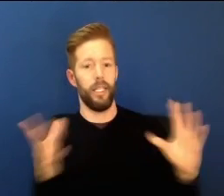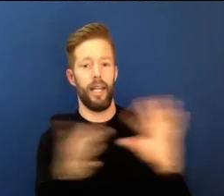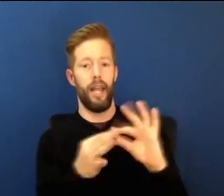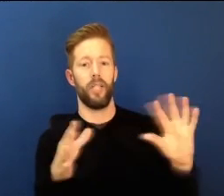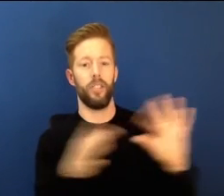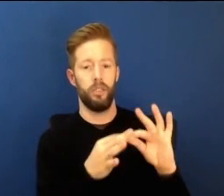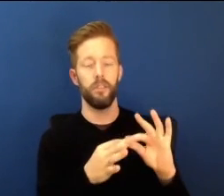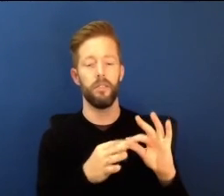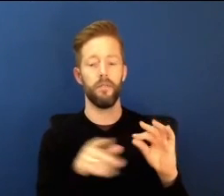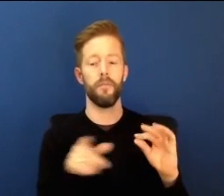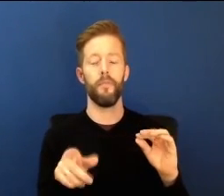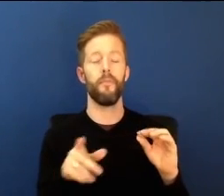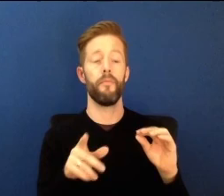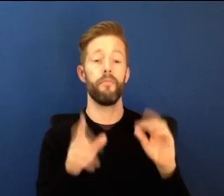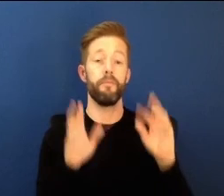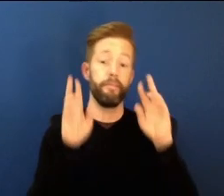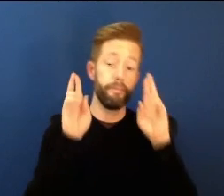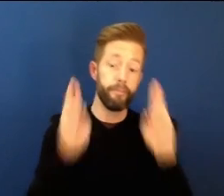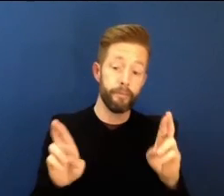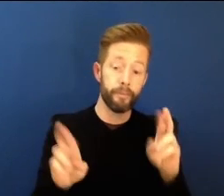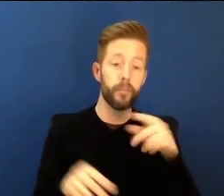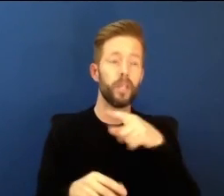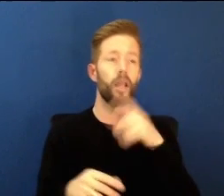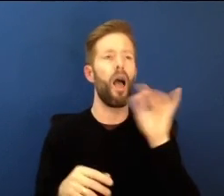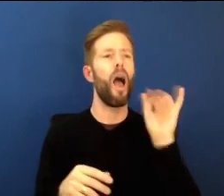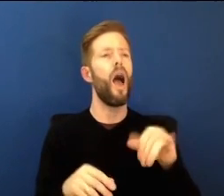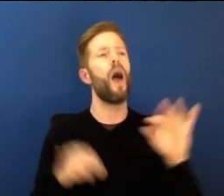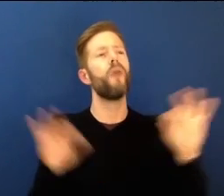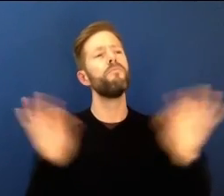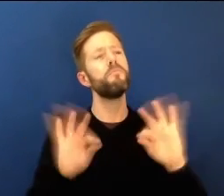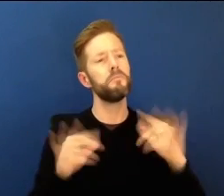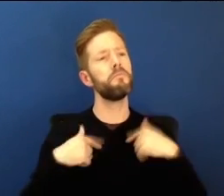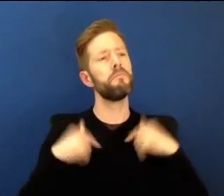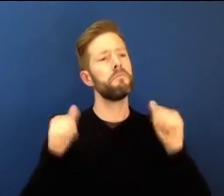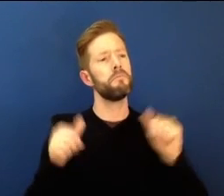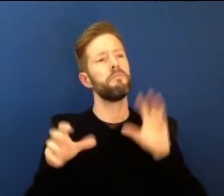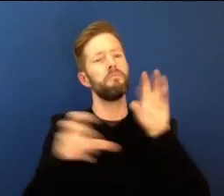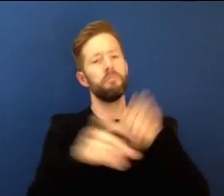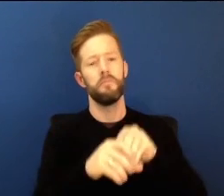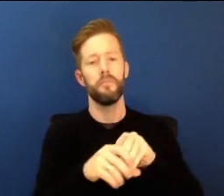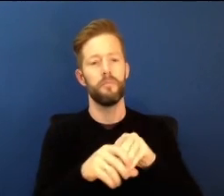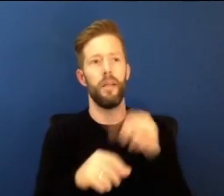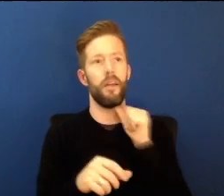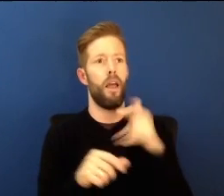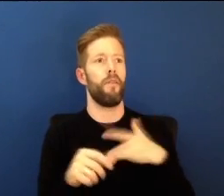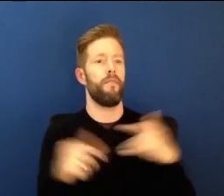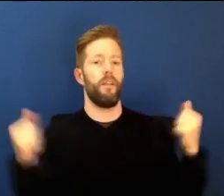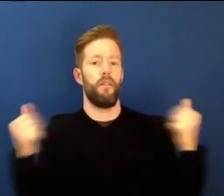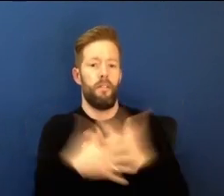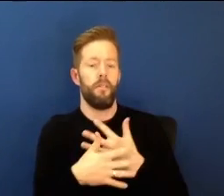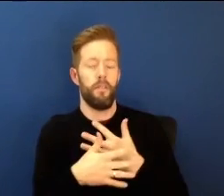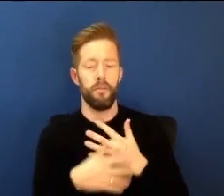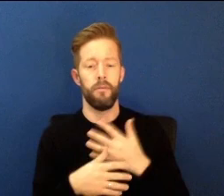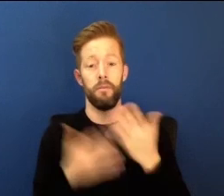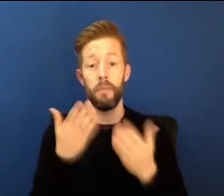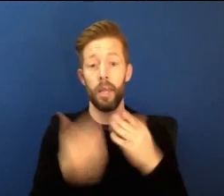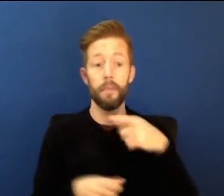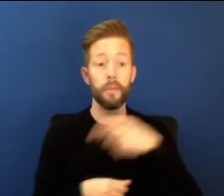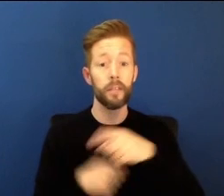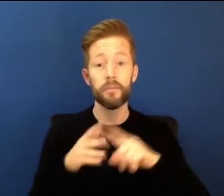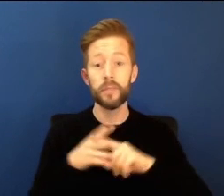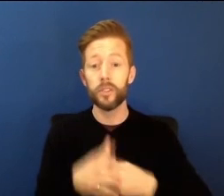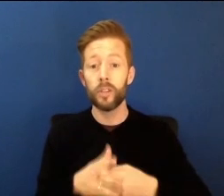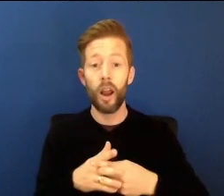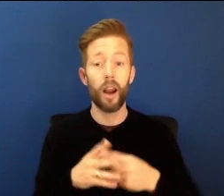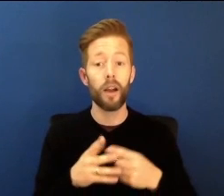hopefully that then will make them, less frightened of participating in computational thinking, and maybe